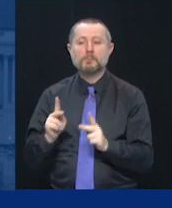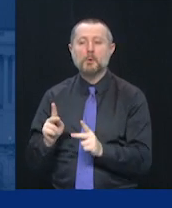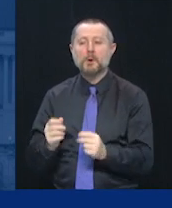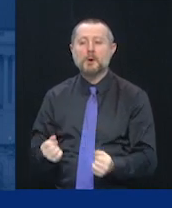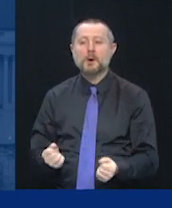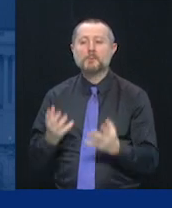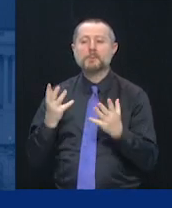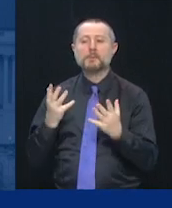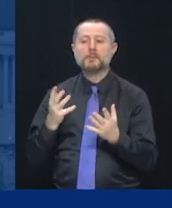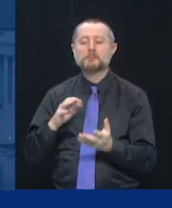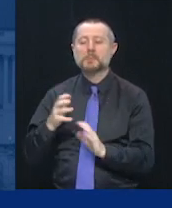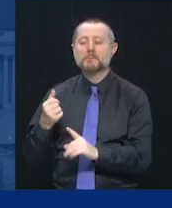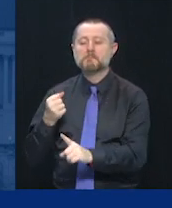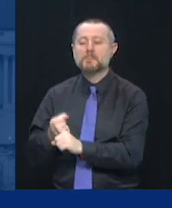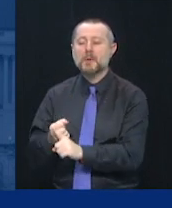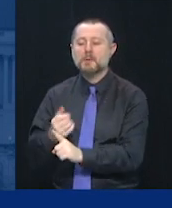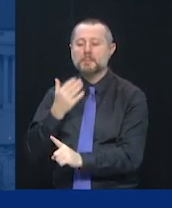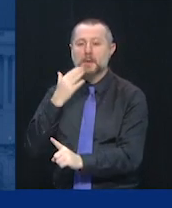of COVID.